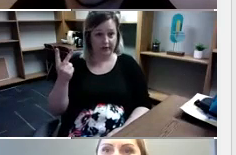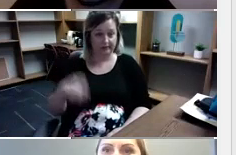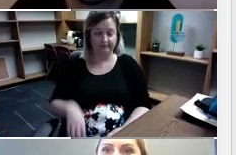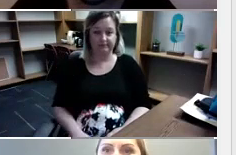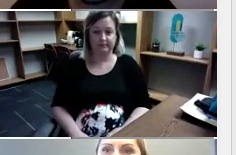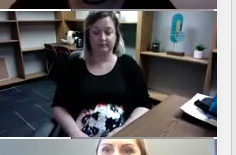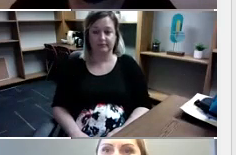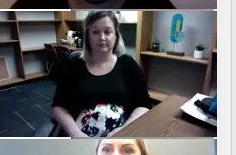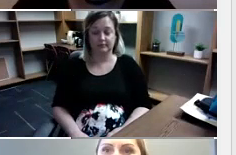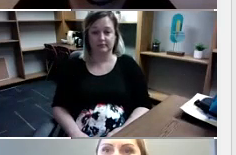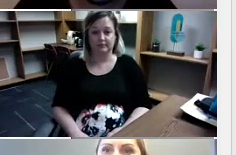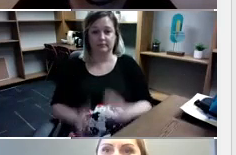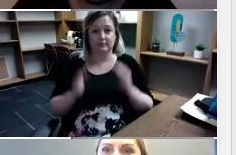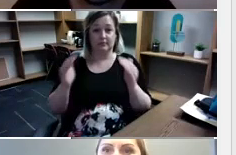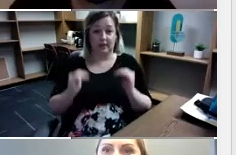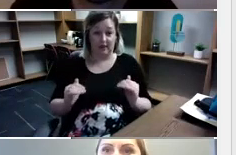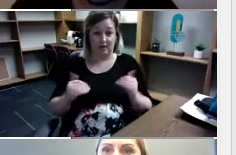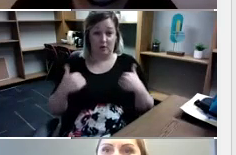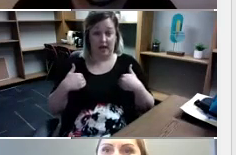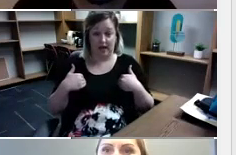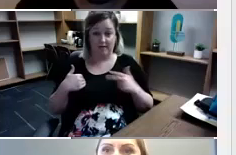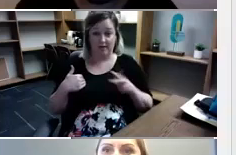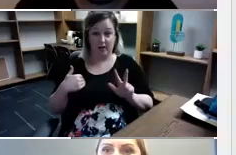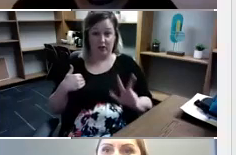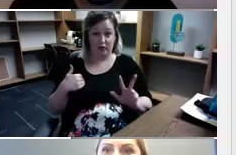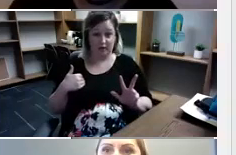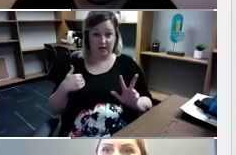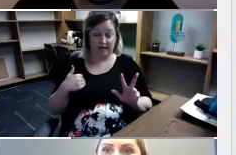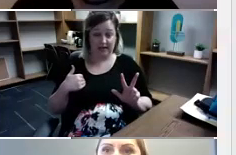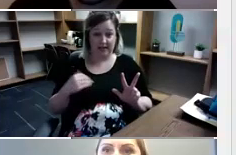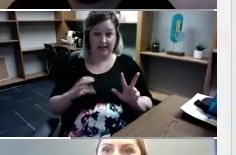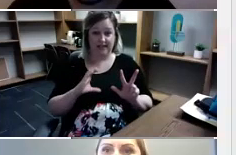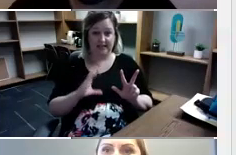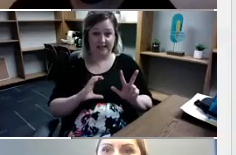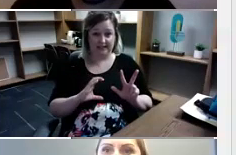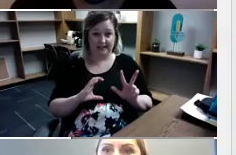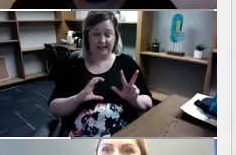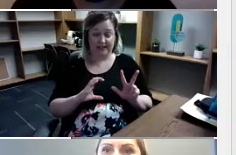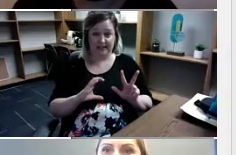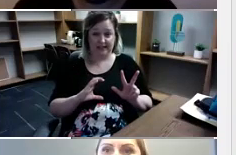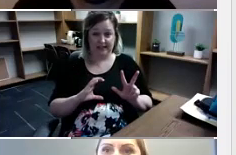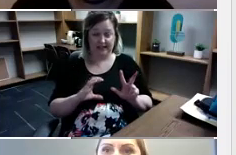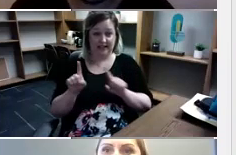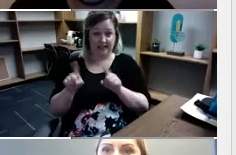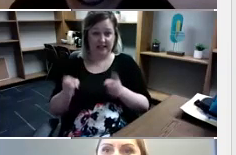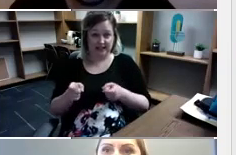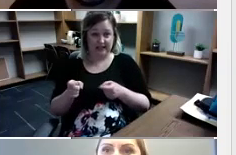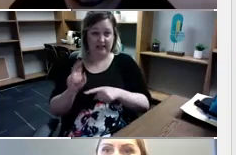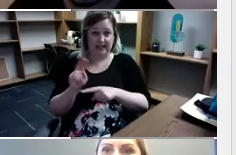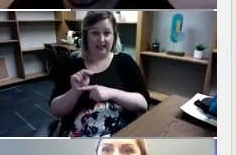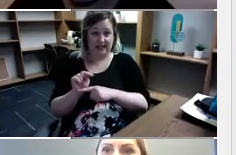Then we have 3 times C of n by 4